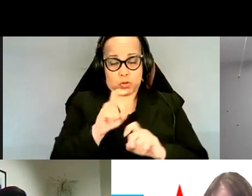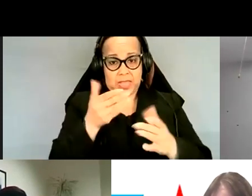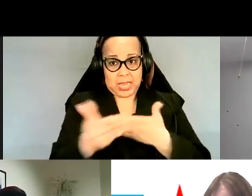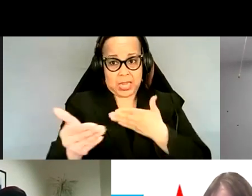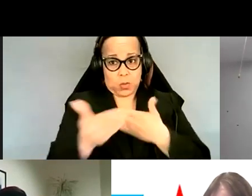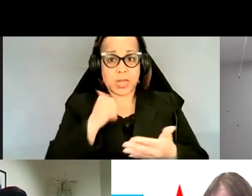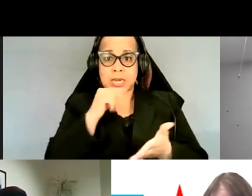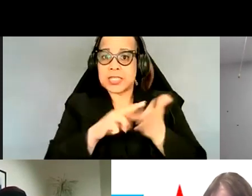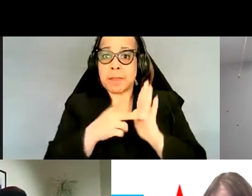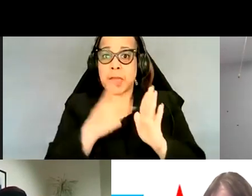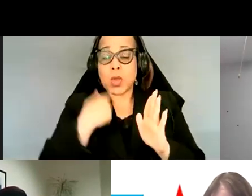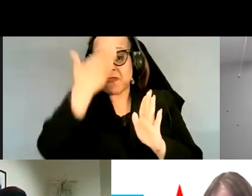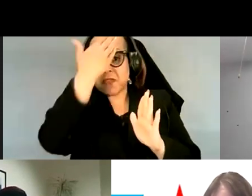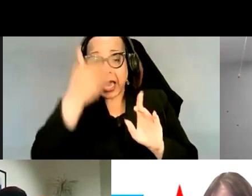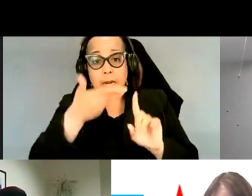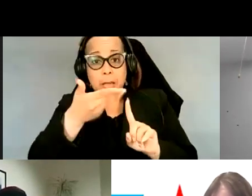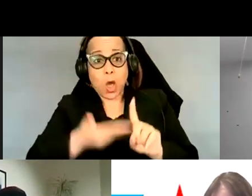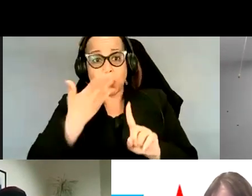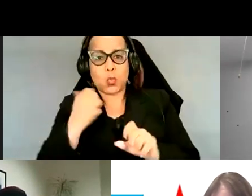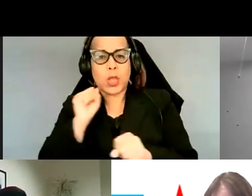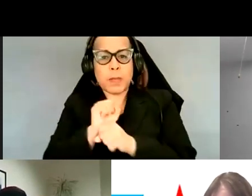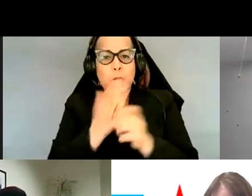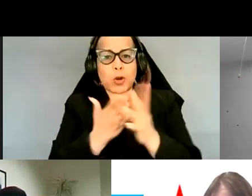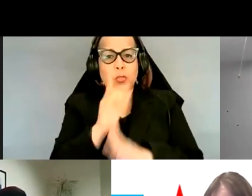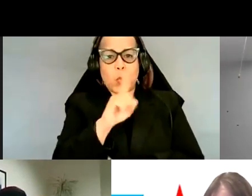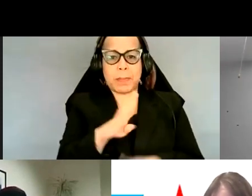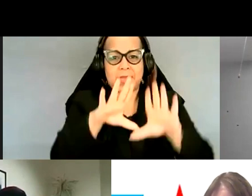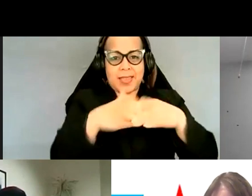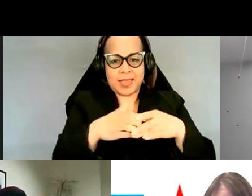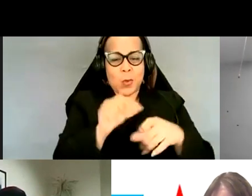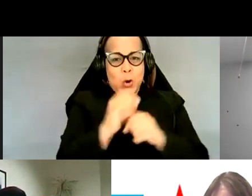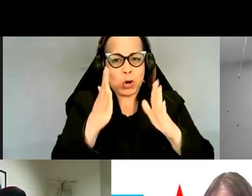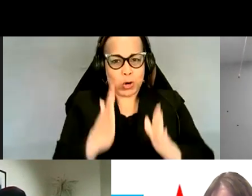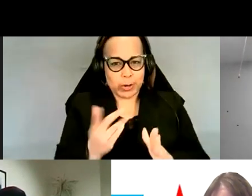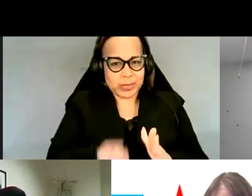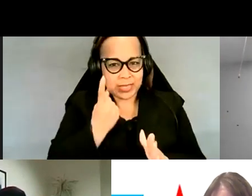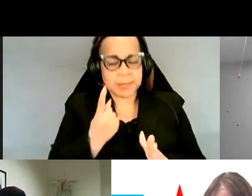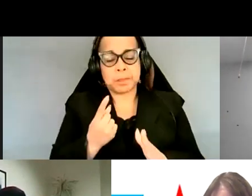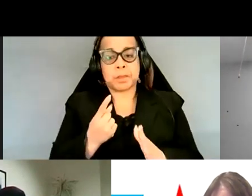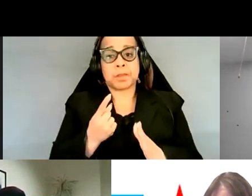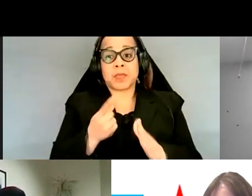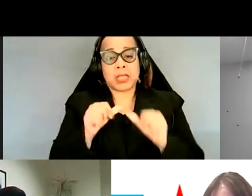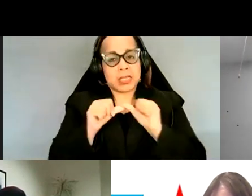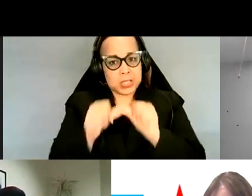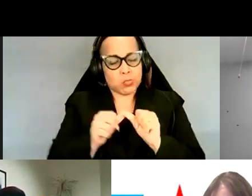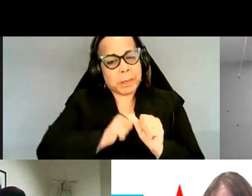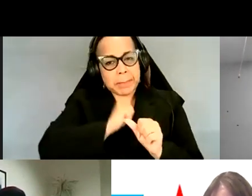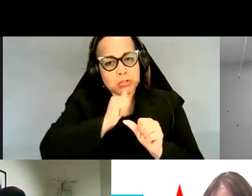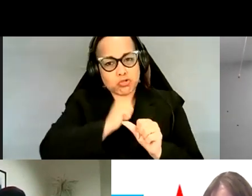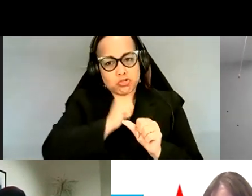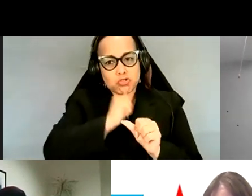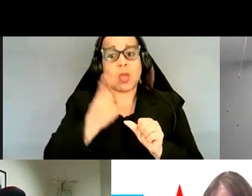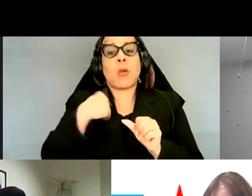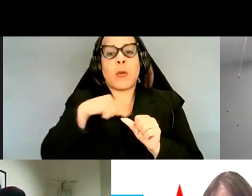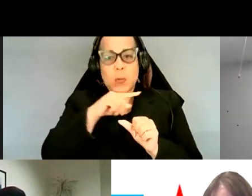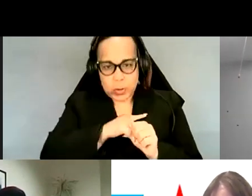that doesn't mean we've forgotten about you. We've just been working through the 1B essential workers, right? So continue to be patient. We are